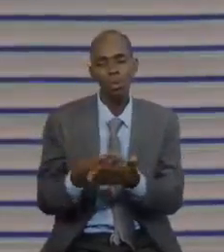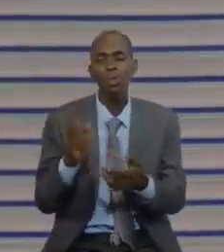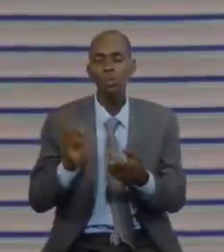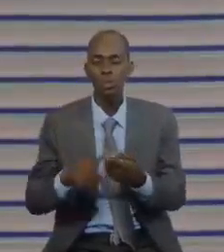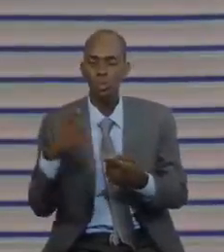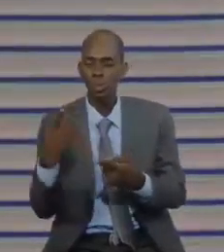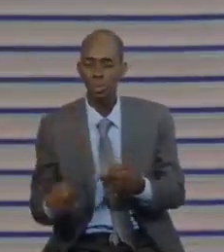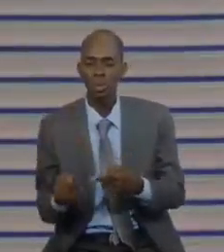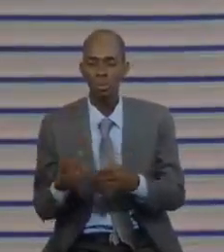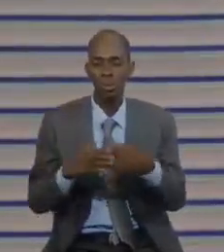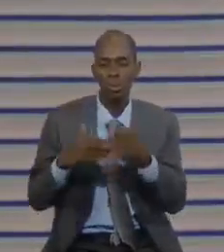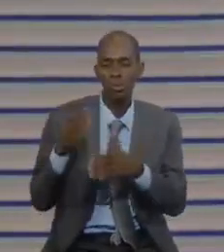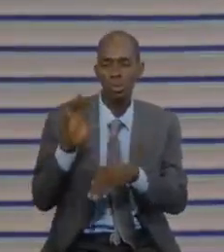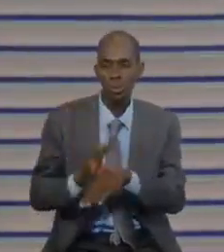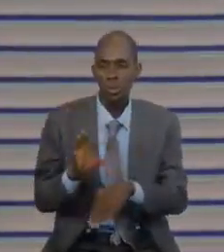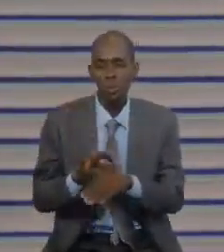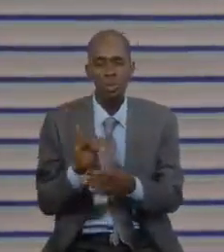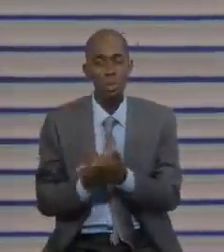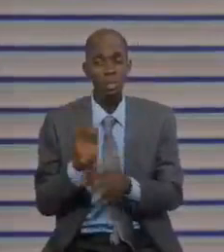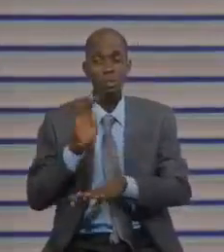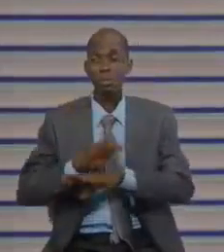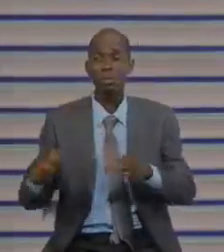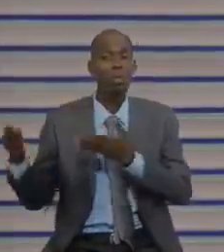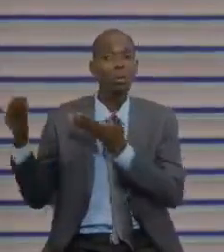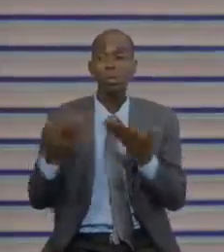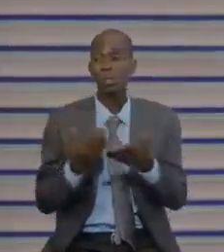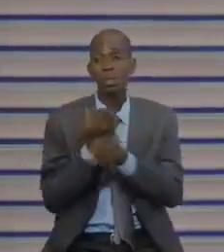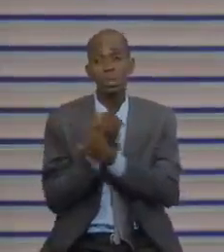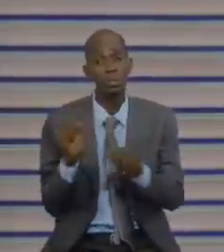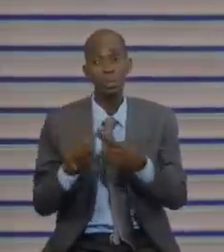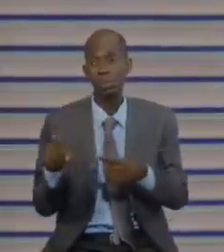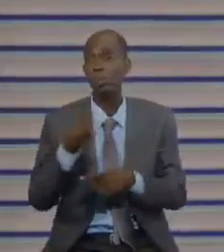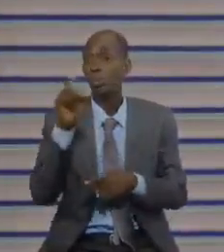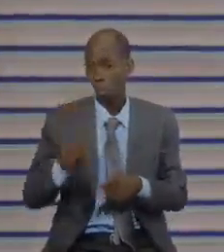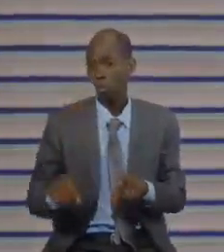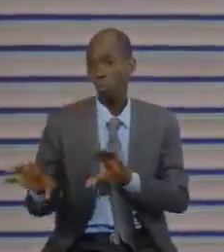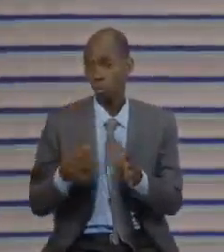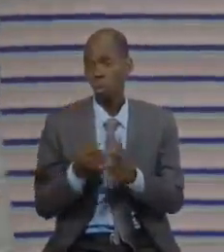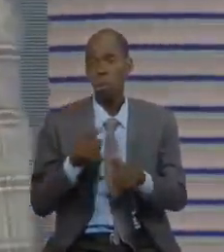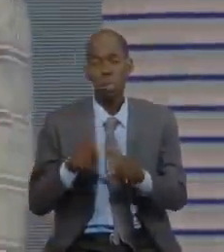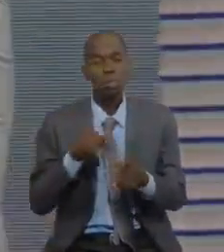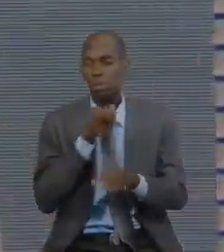local assembly. That one doesn't bring salvation. We have to do it, but it doesn't bring salvation.